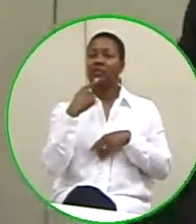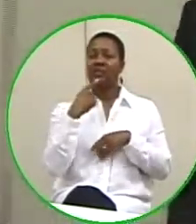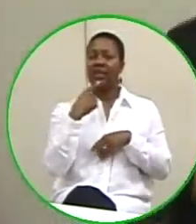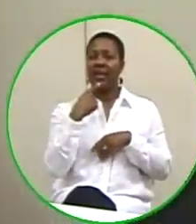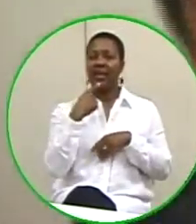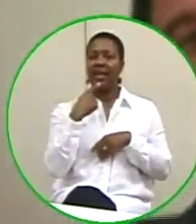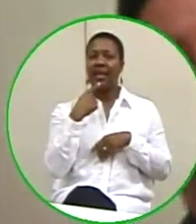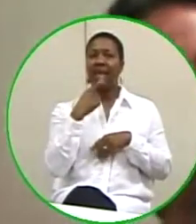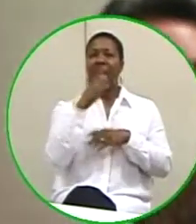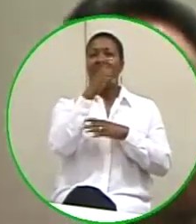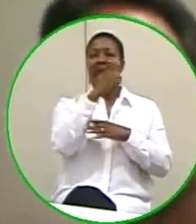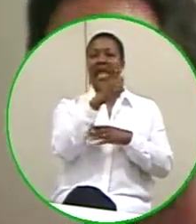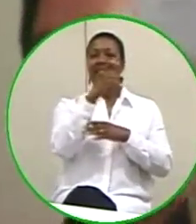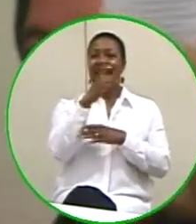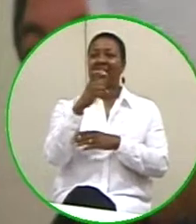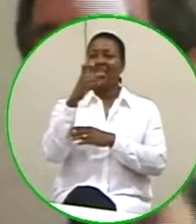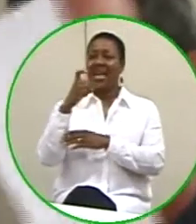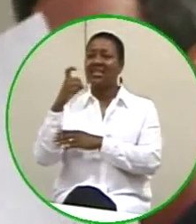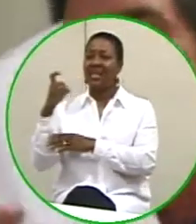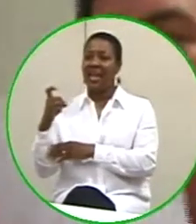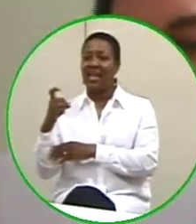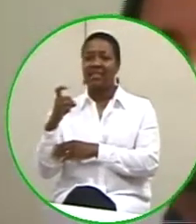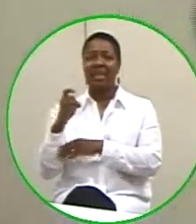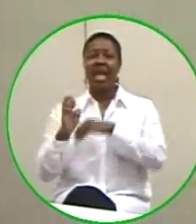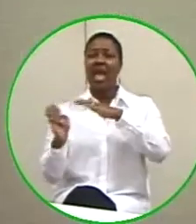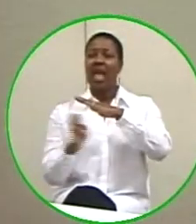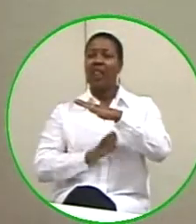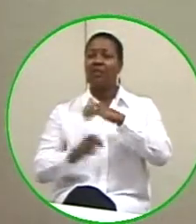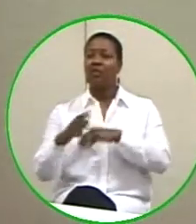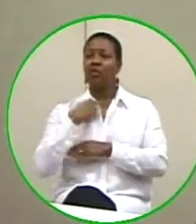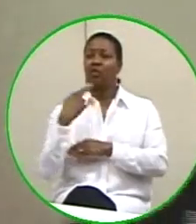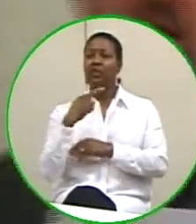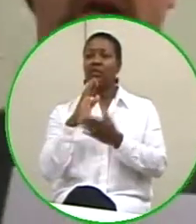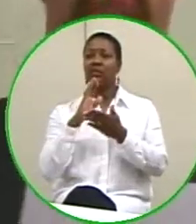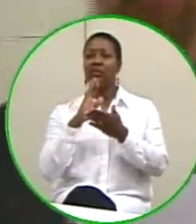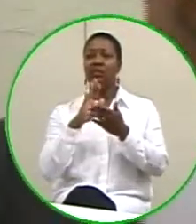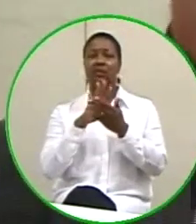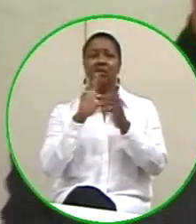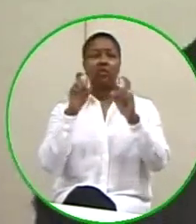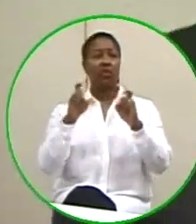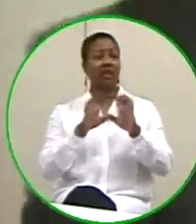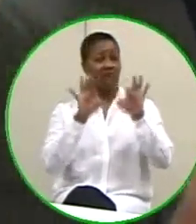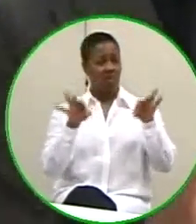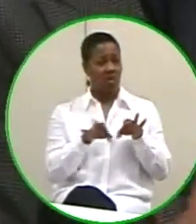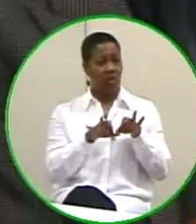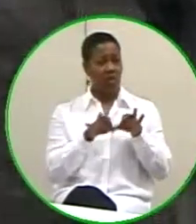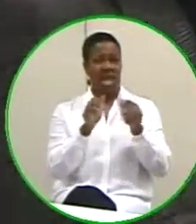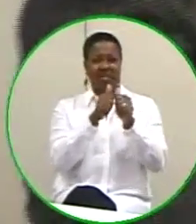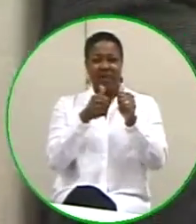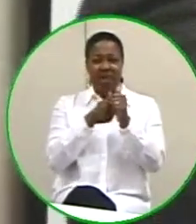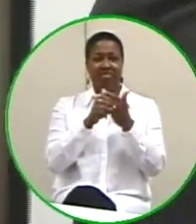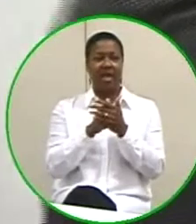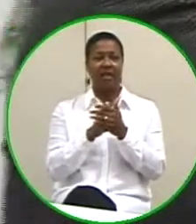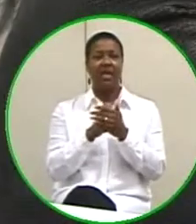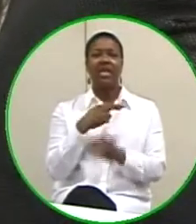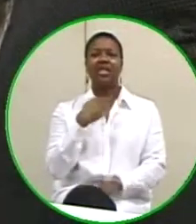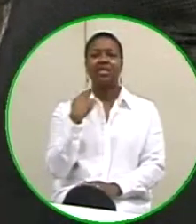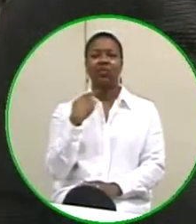say XXXX elementary risk screening form, and right behind it is the risk status